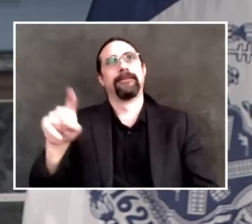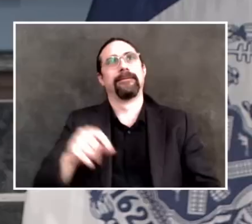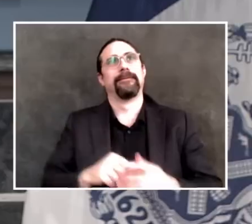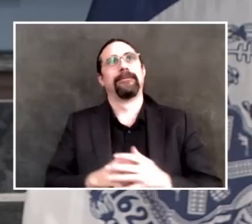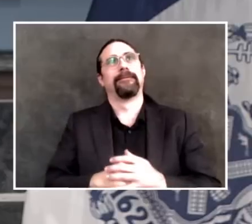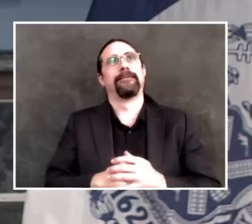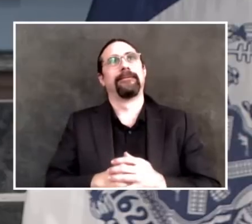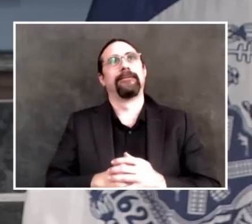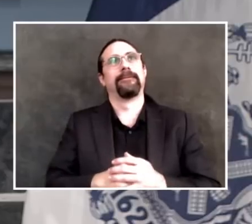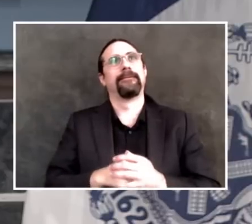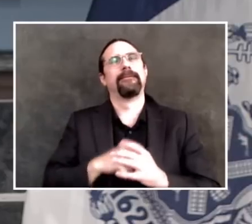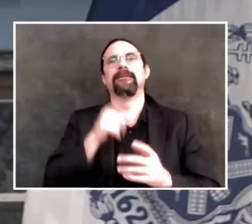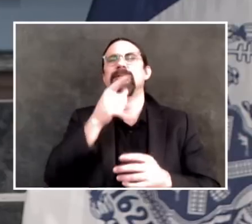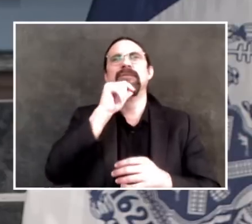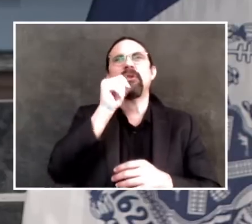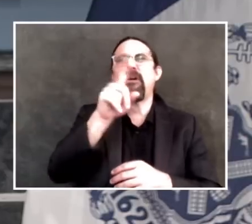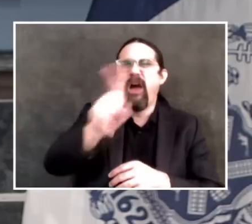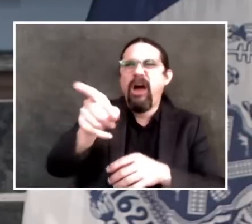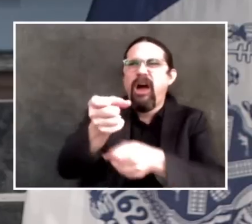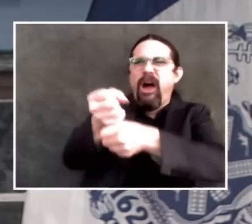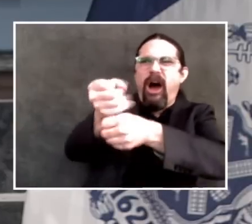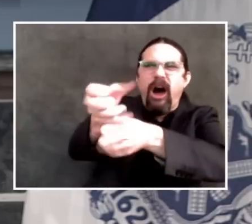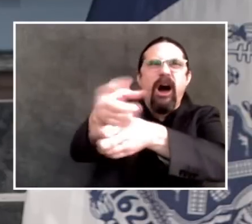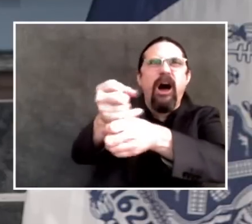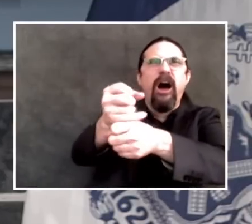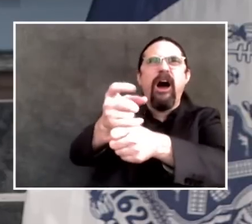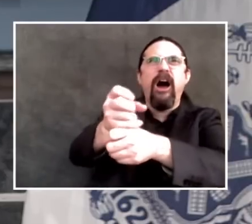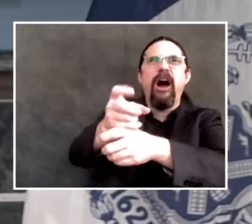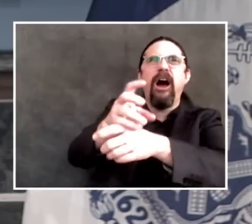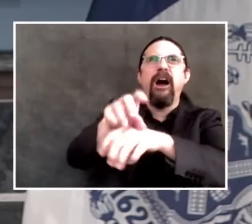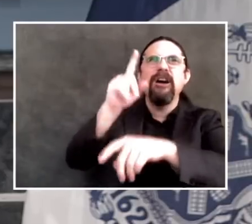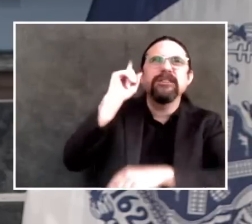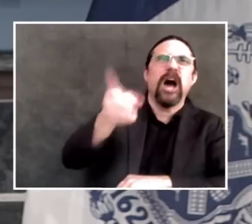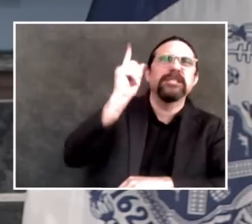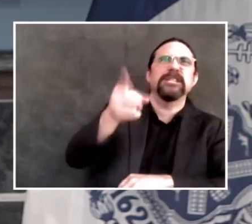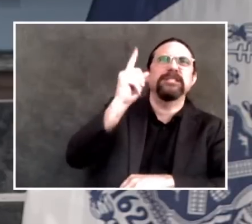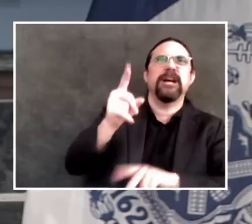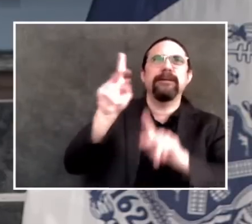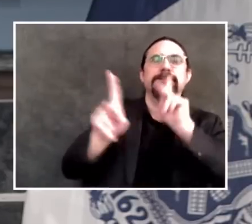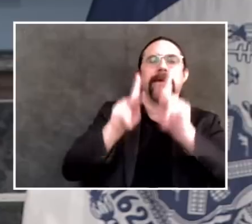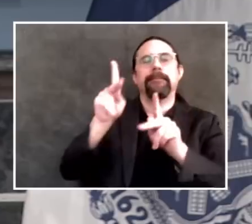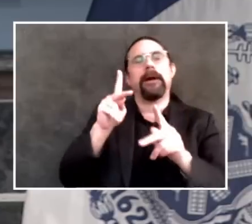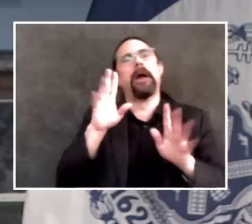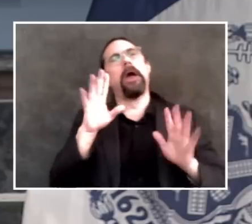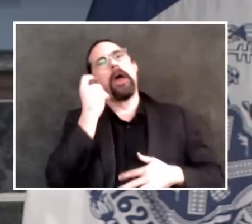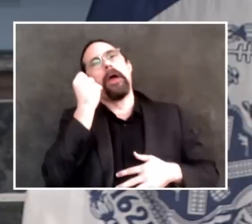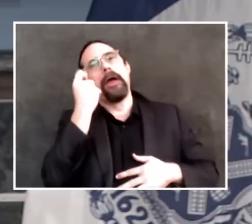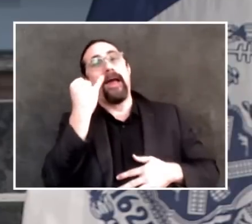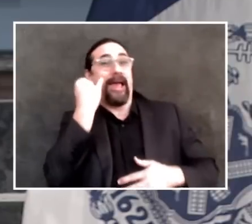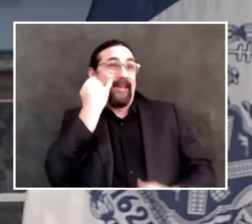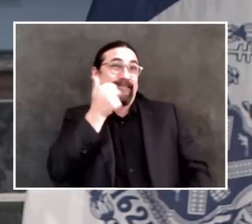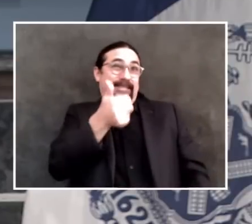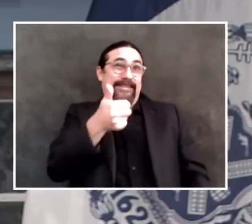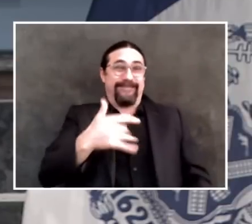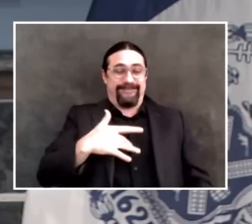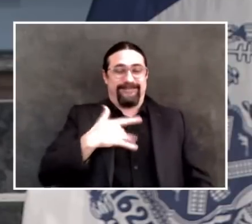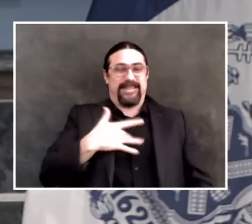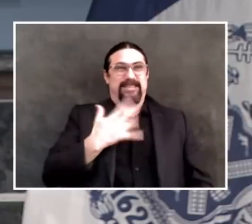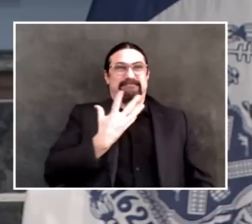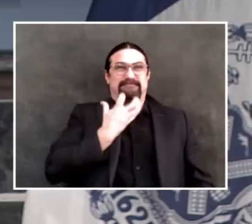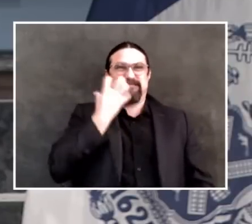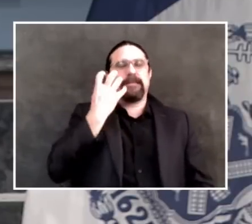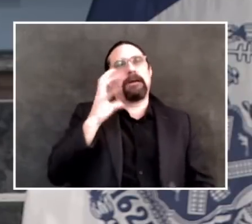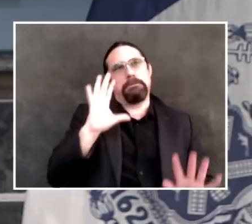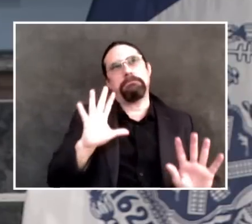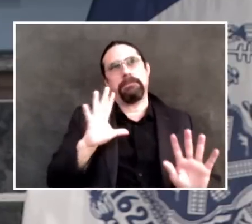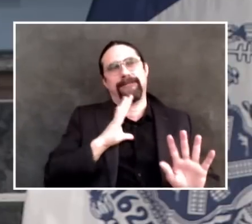is don't be angry and hold it into yourself. Act on it. If you really believe it's a problem and you don't make that call, then I